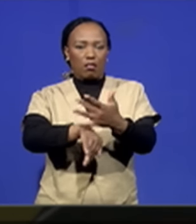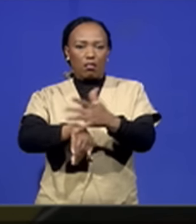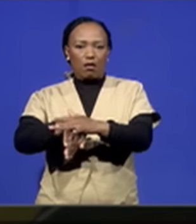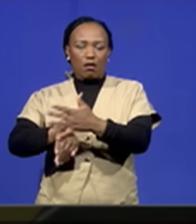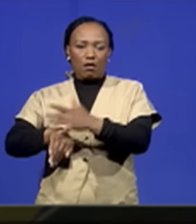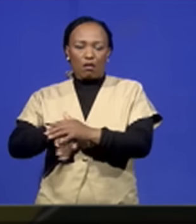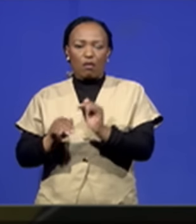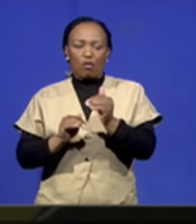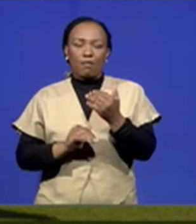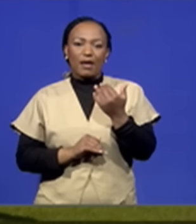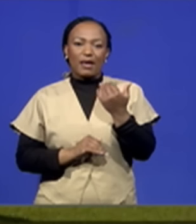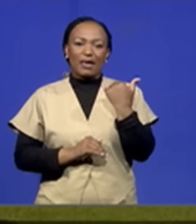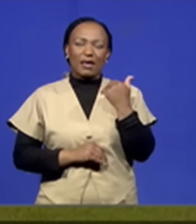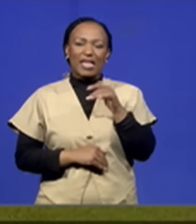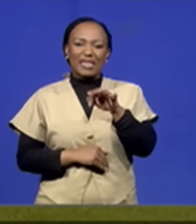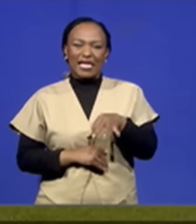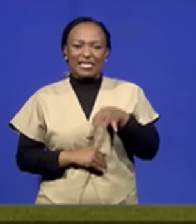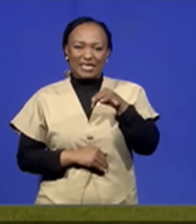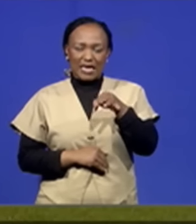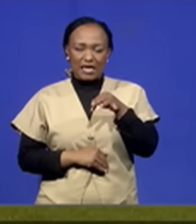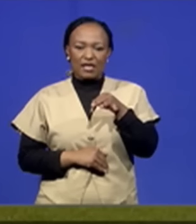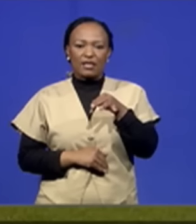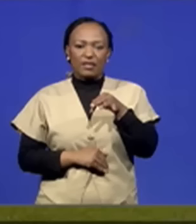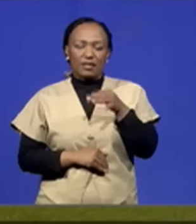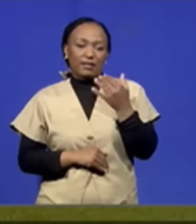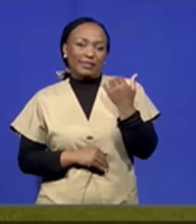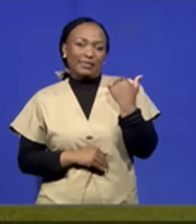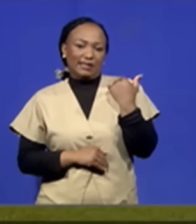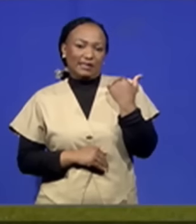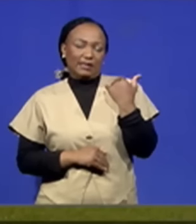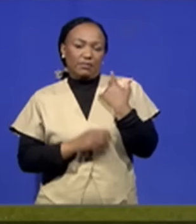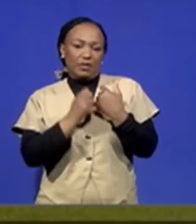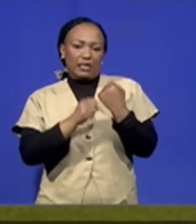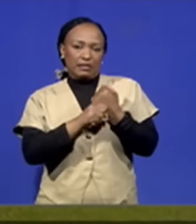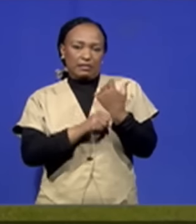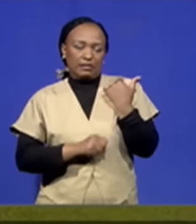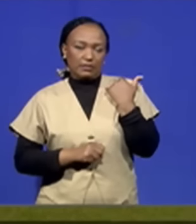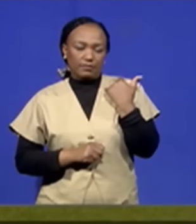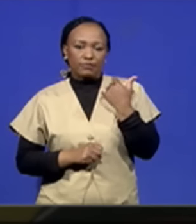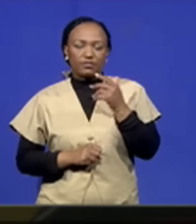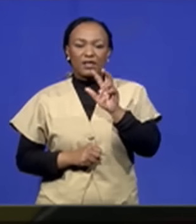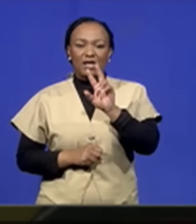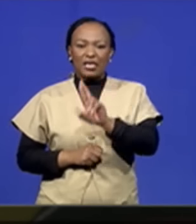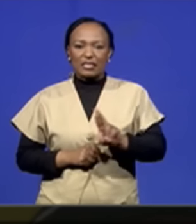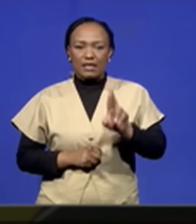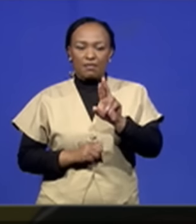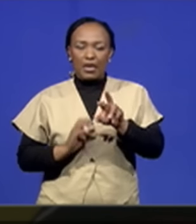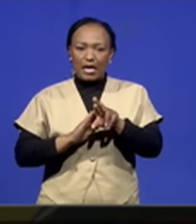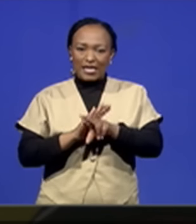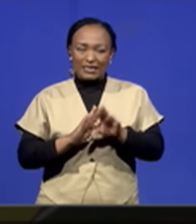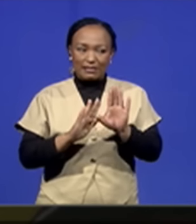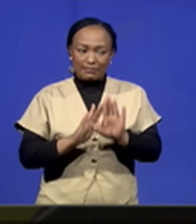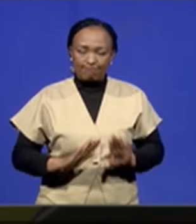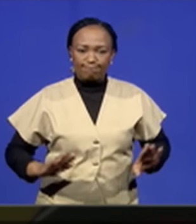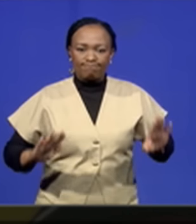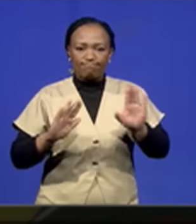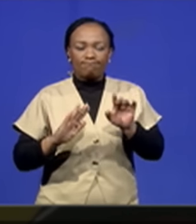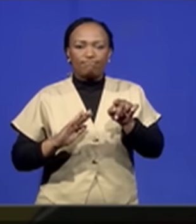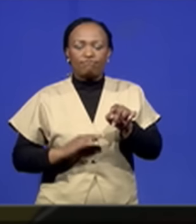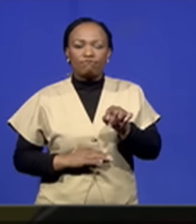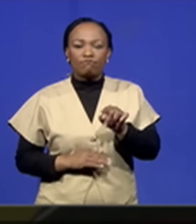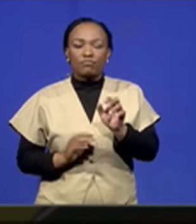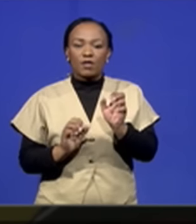compared to 38 that we had lost in the past year. Rustenburg region on its own, we have